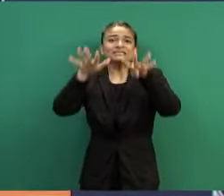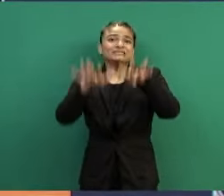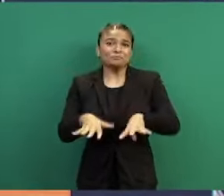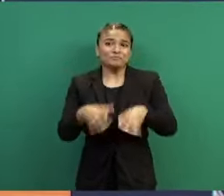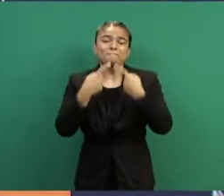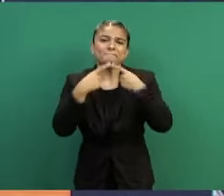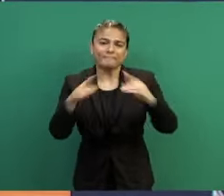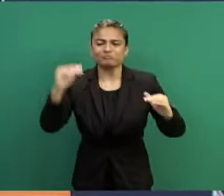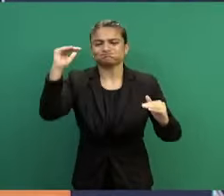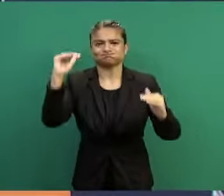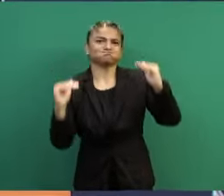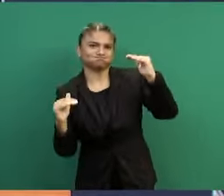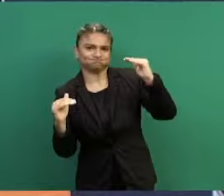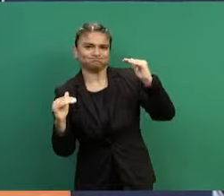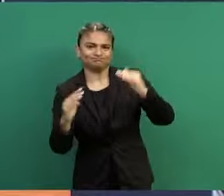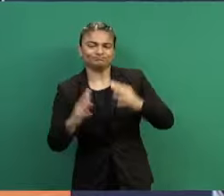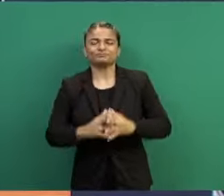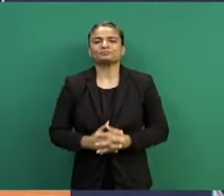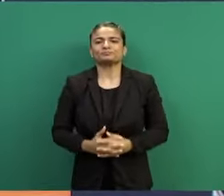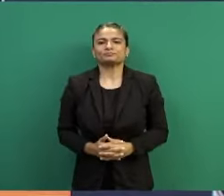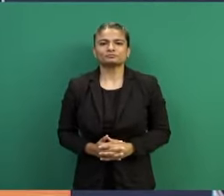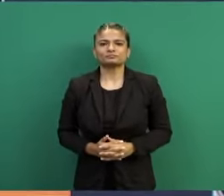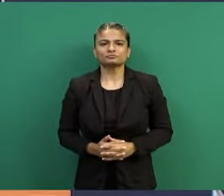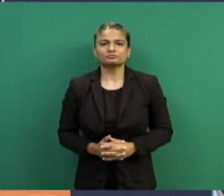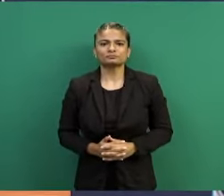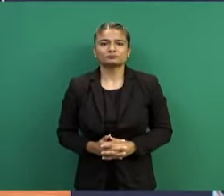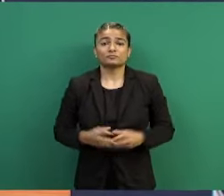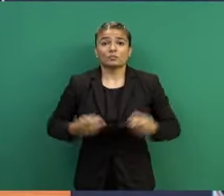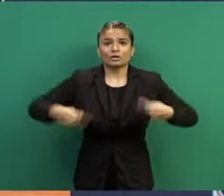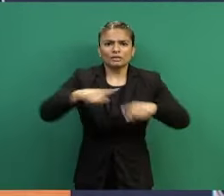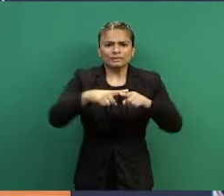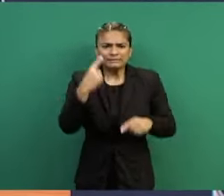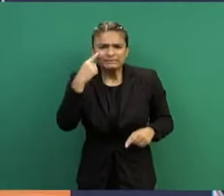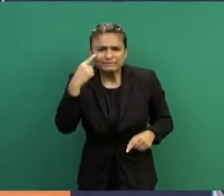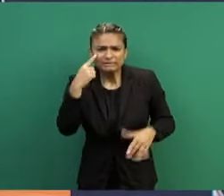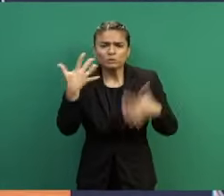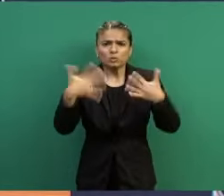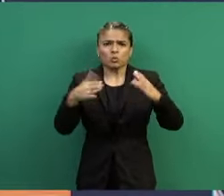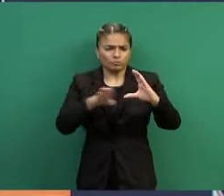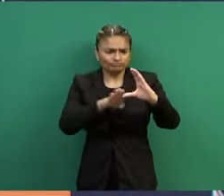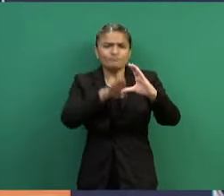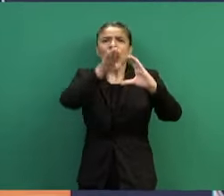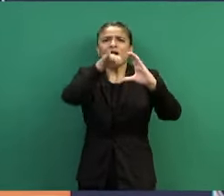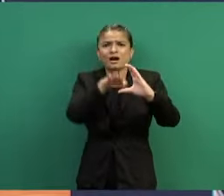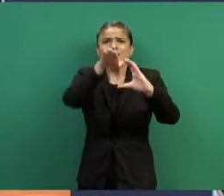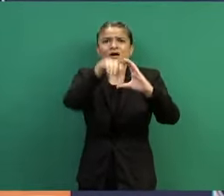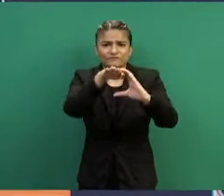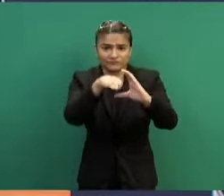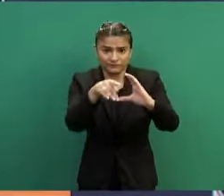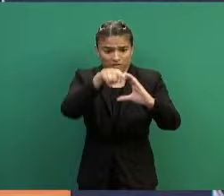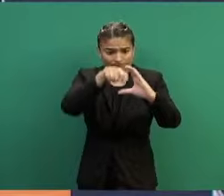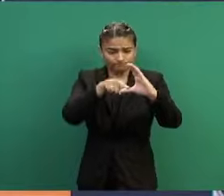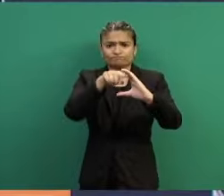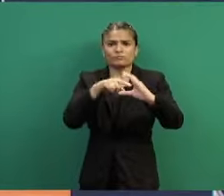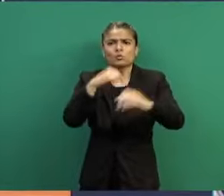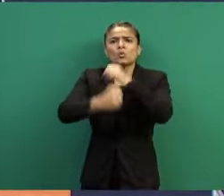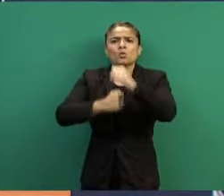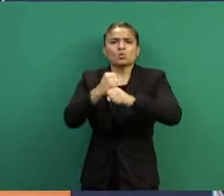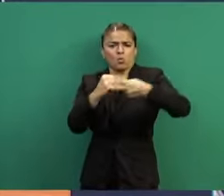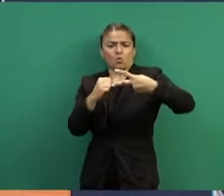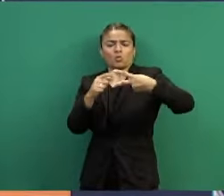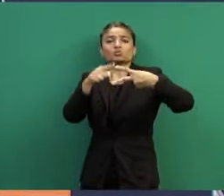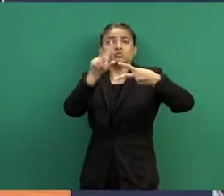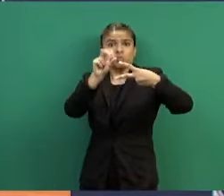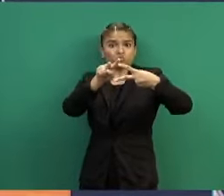With few significant changes to underlying components, headline inflation for 2023 is revised down slightly